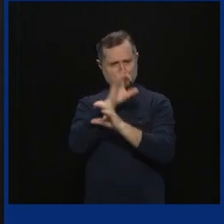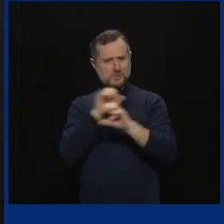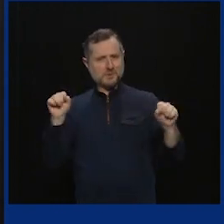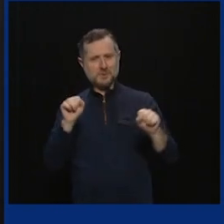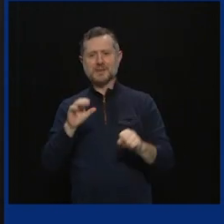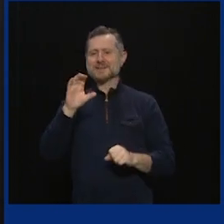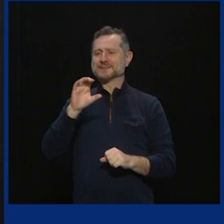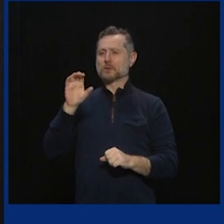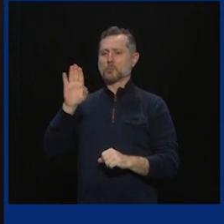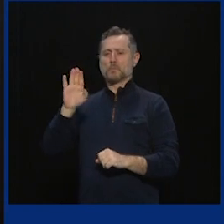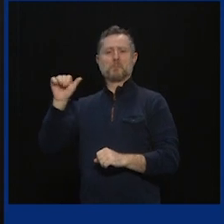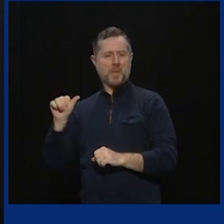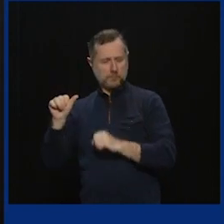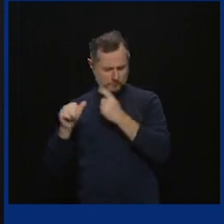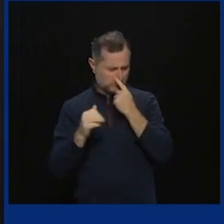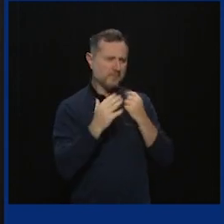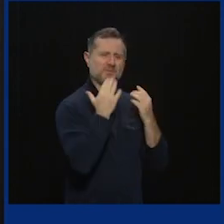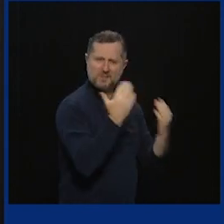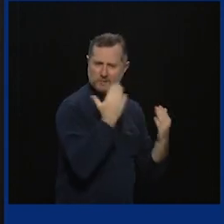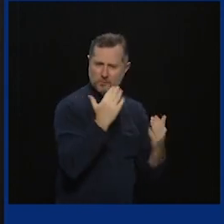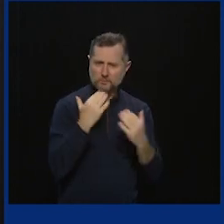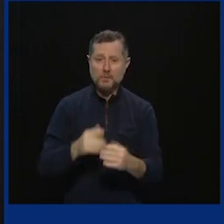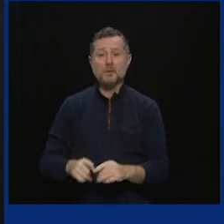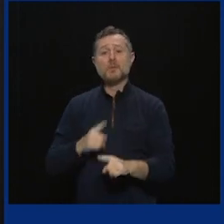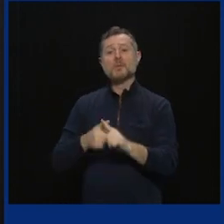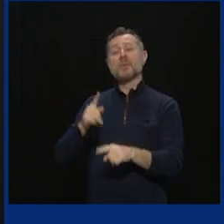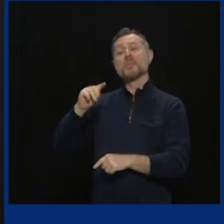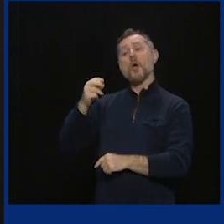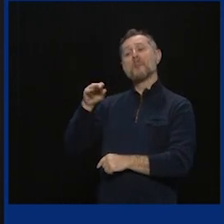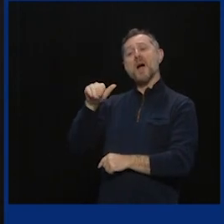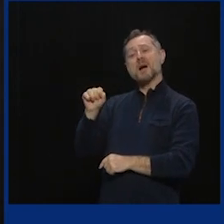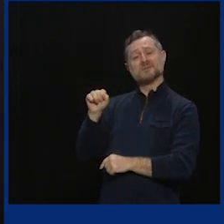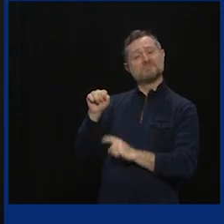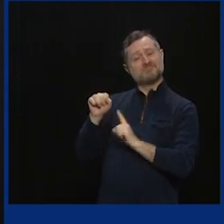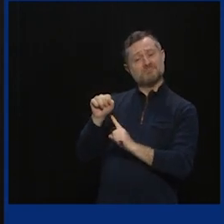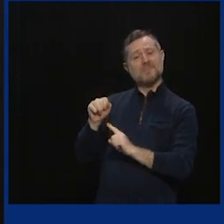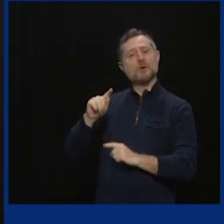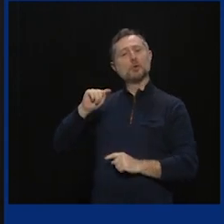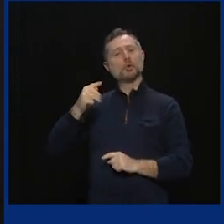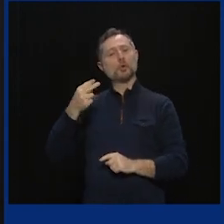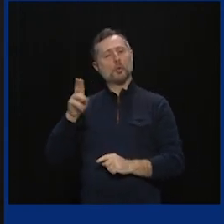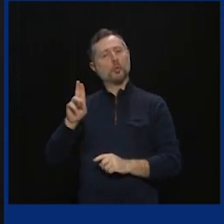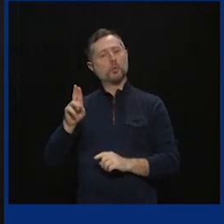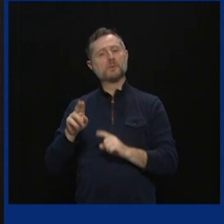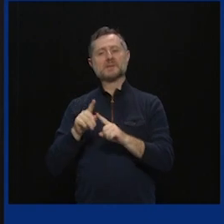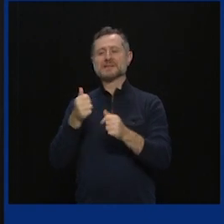I want to thank Thomas Hughes, executive director of Asian Americans for Equality.